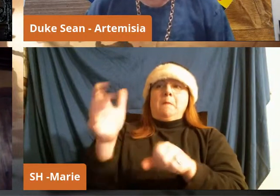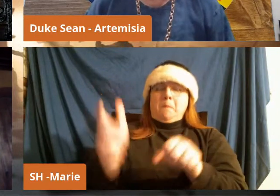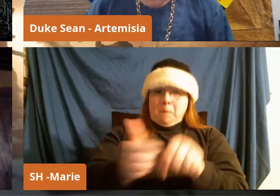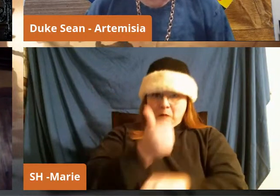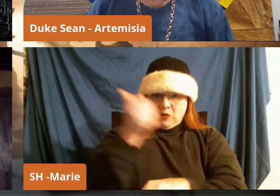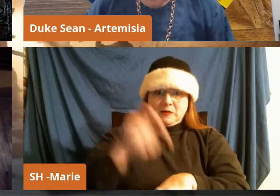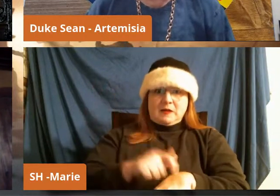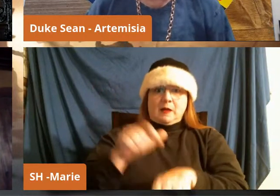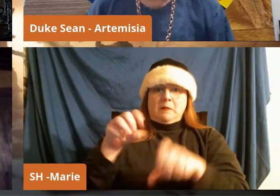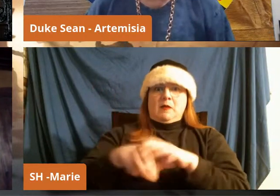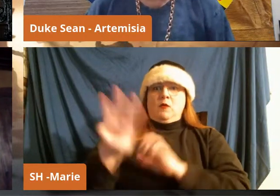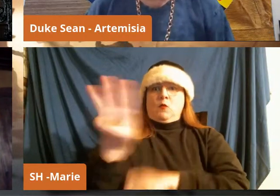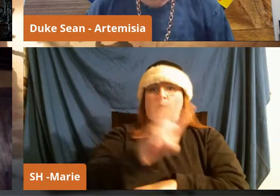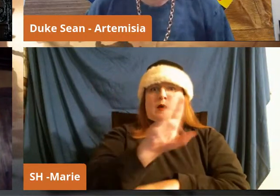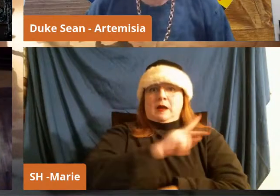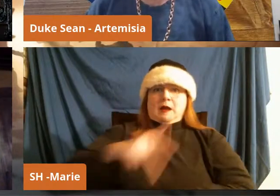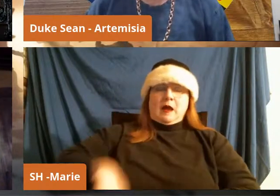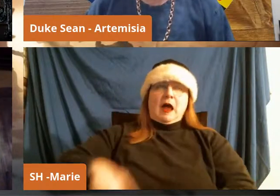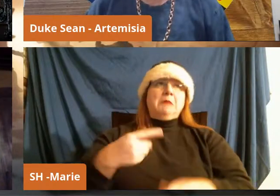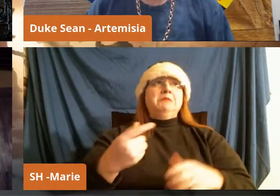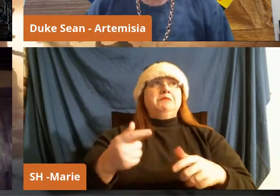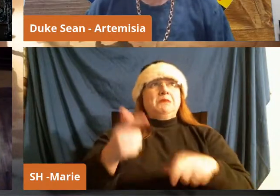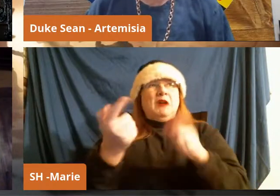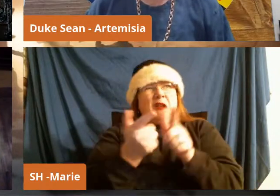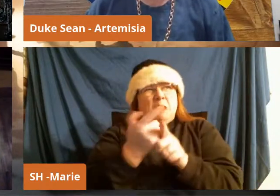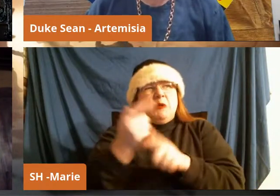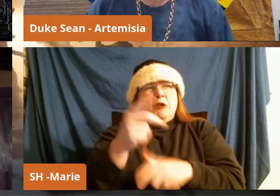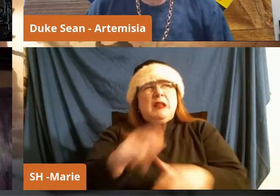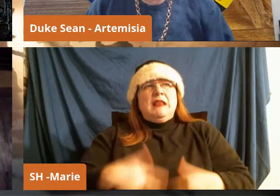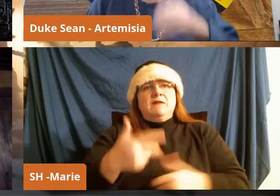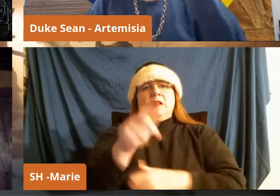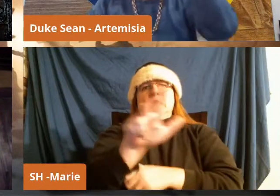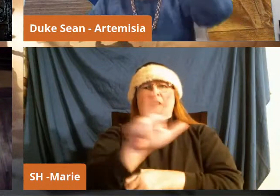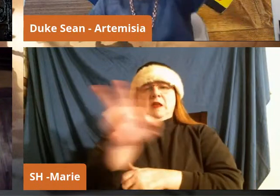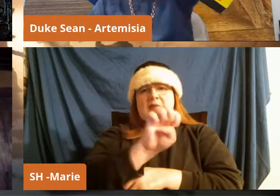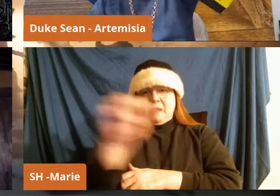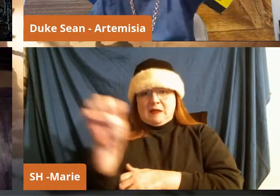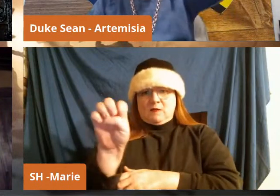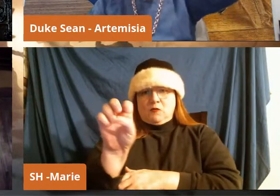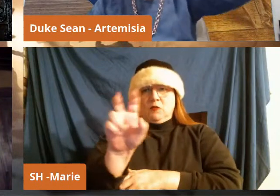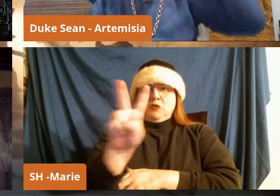the West Kingdom. I did live in the East for almost 2.5 years back in the